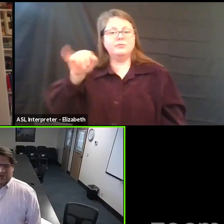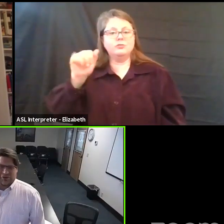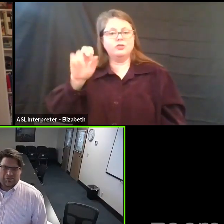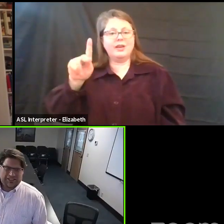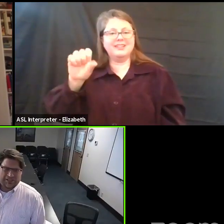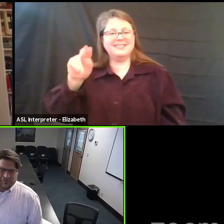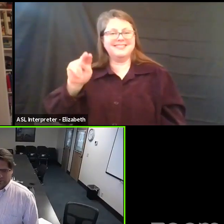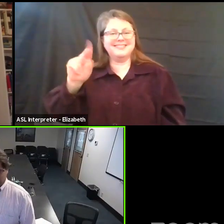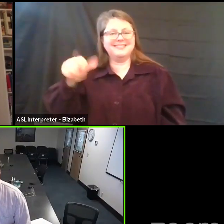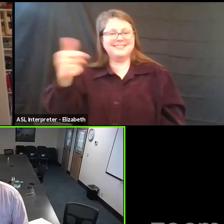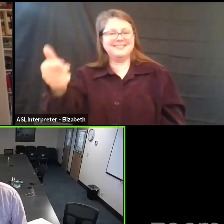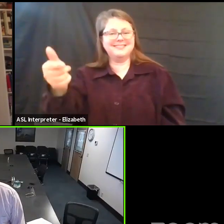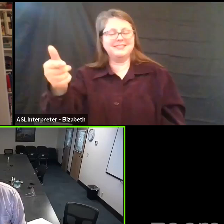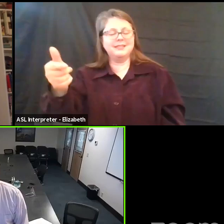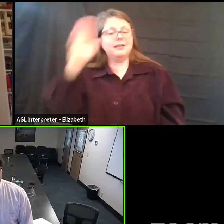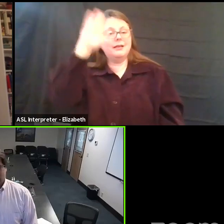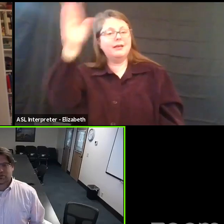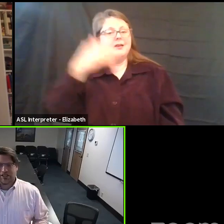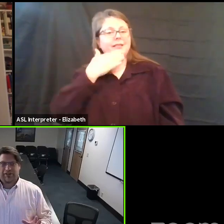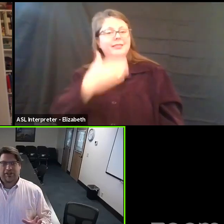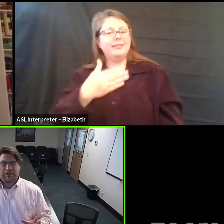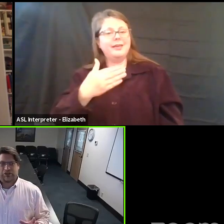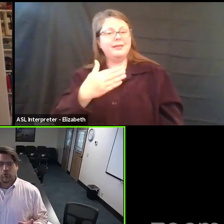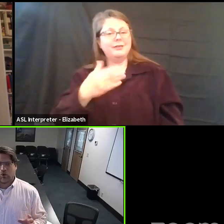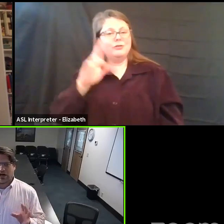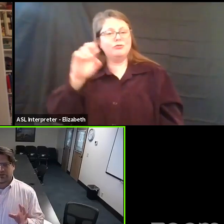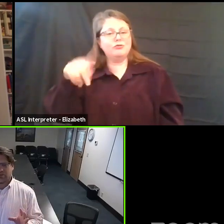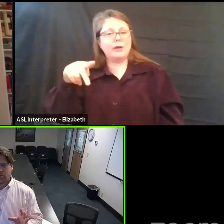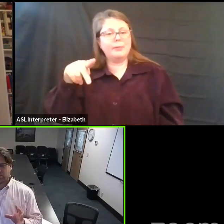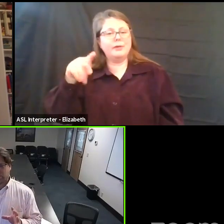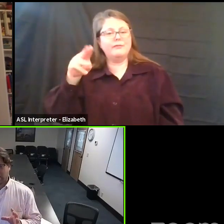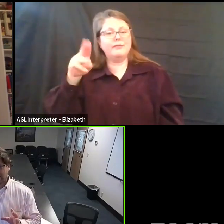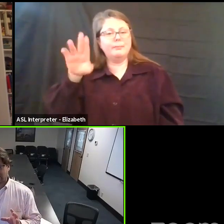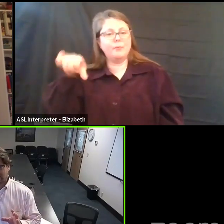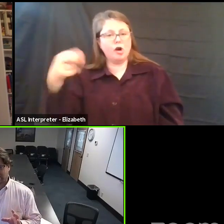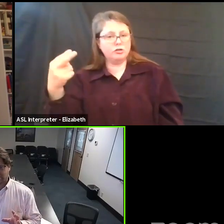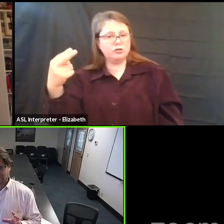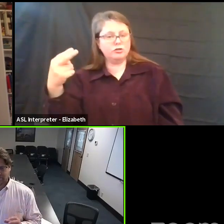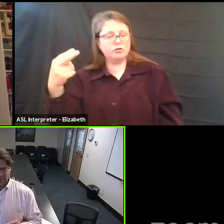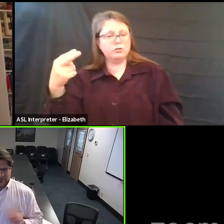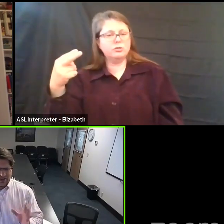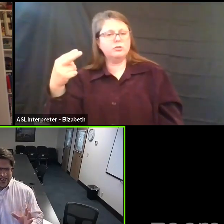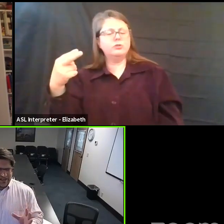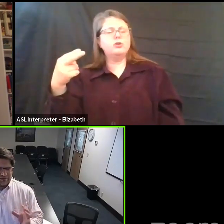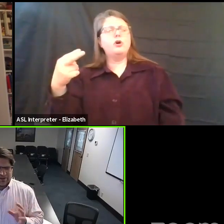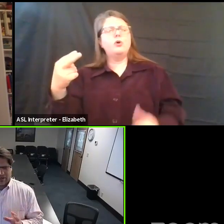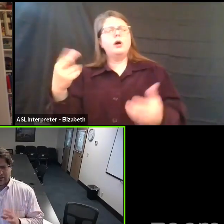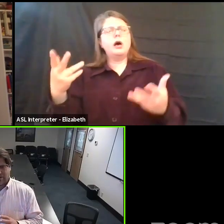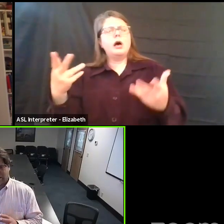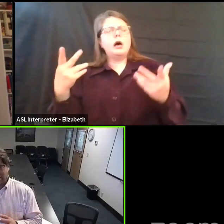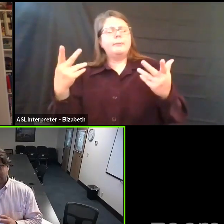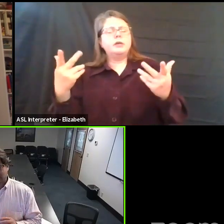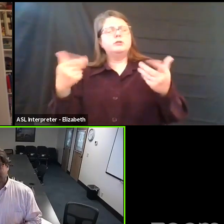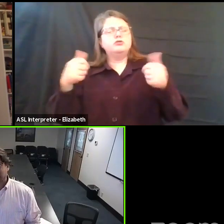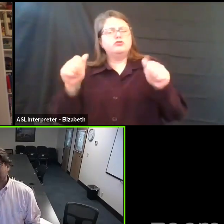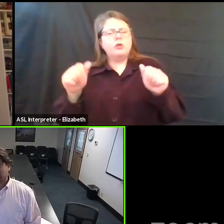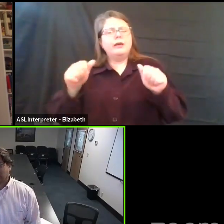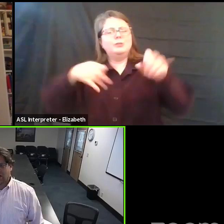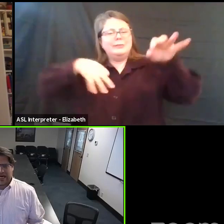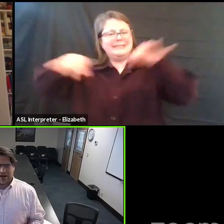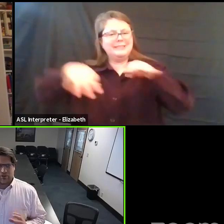Hi, thank you, Representative Marsh. What I'll try to do here is walk through the process live